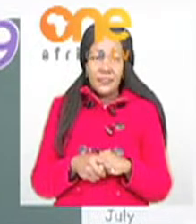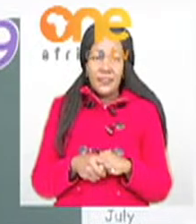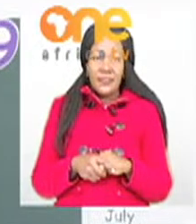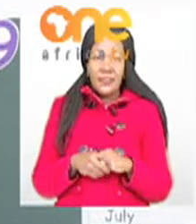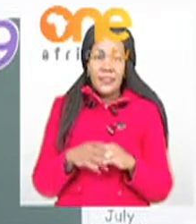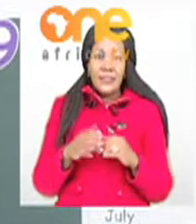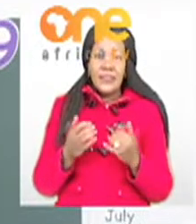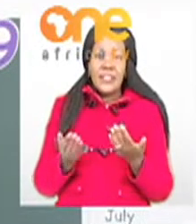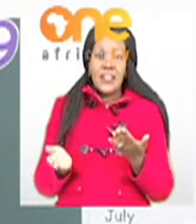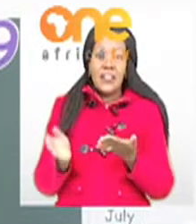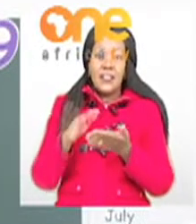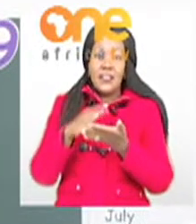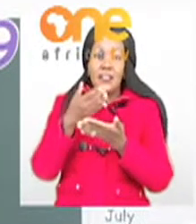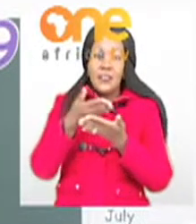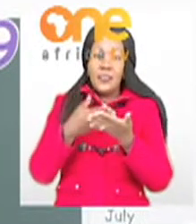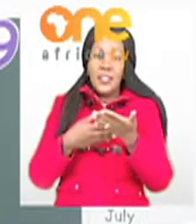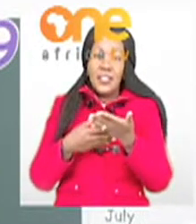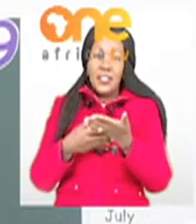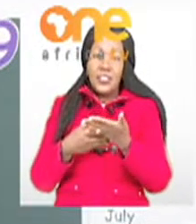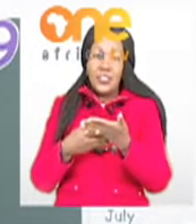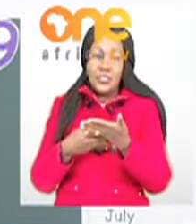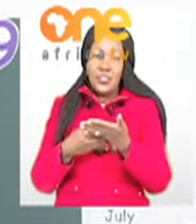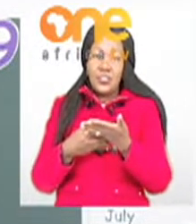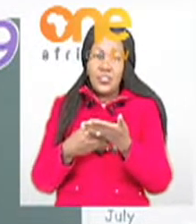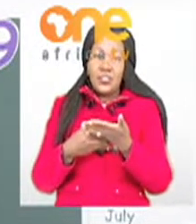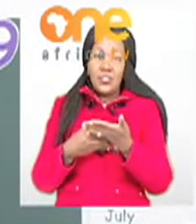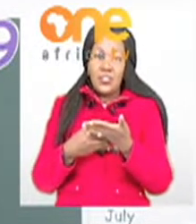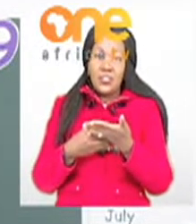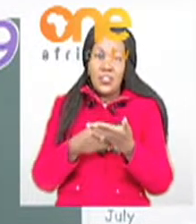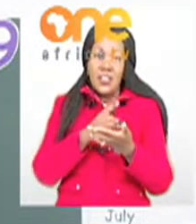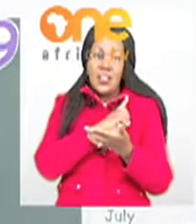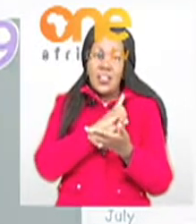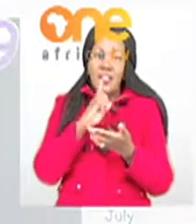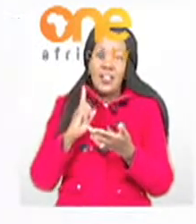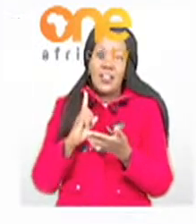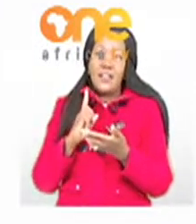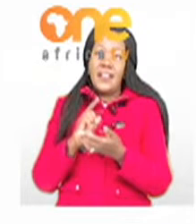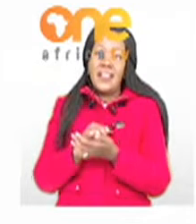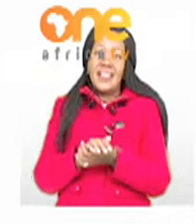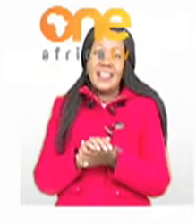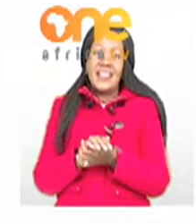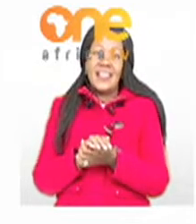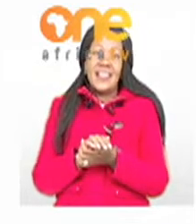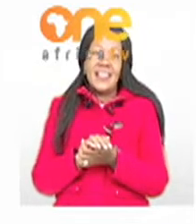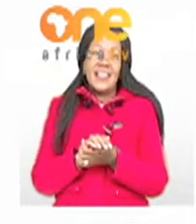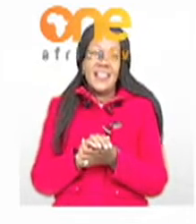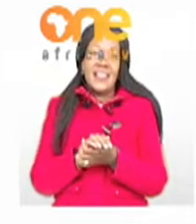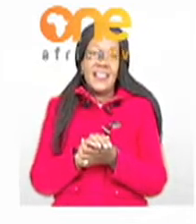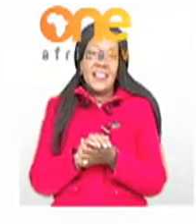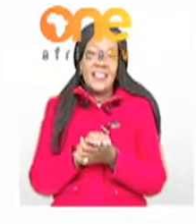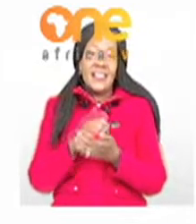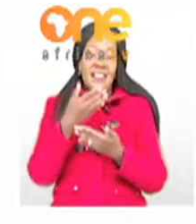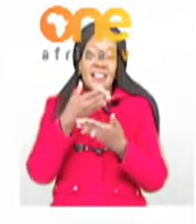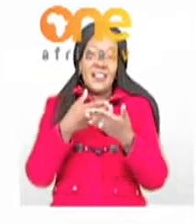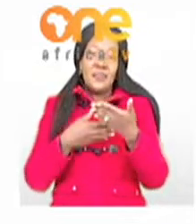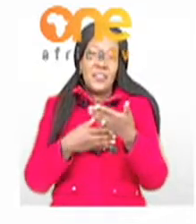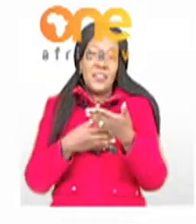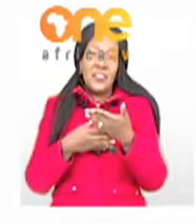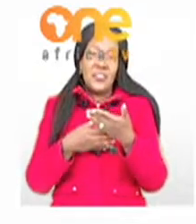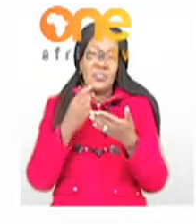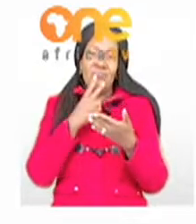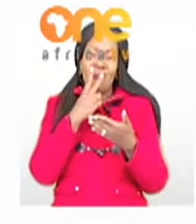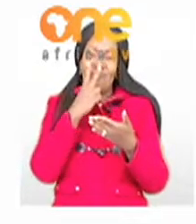Now let's turn to the page 11. On page 11, what